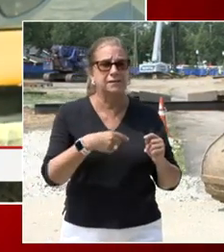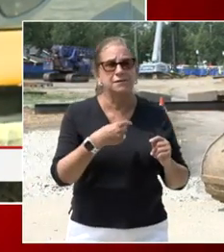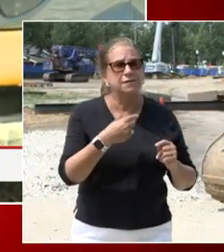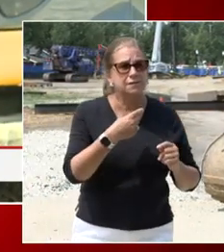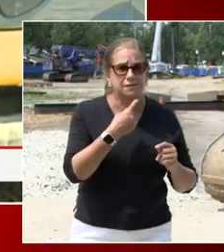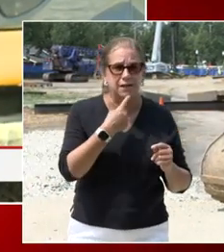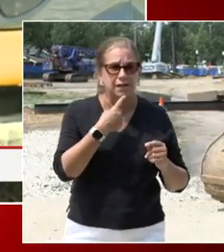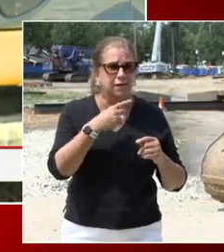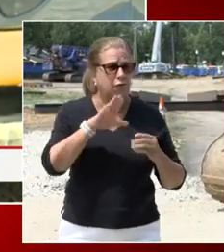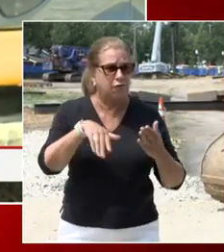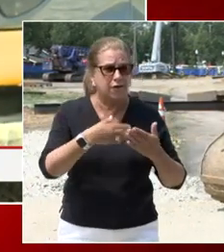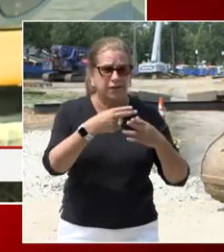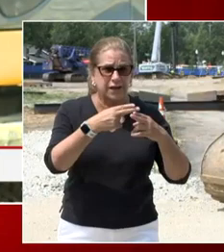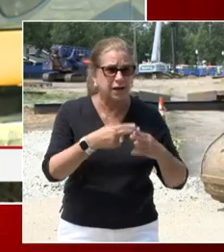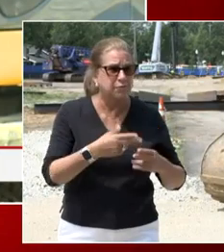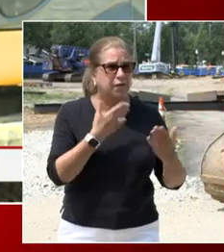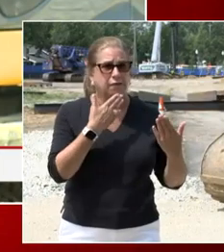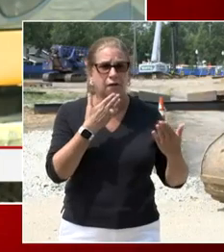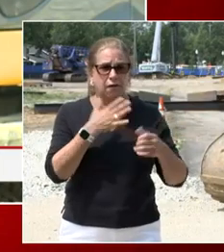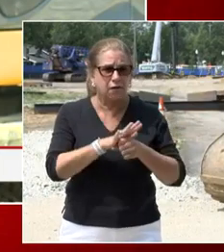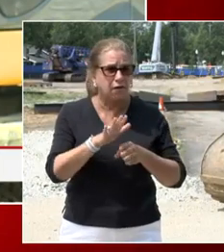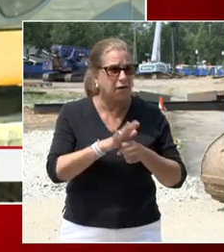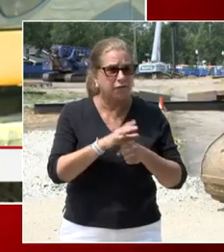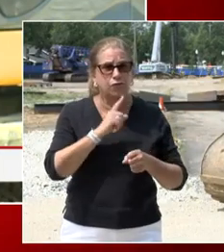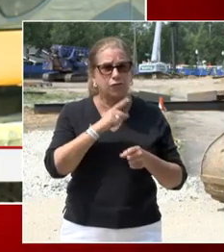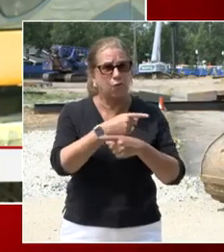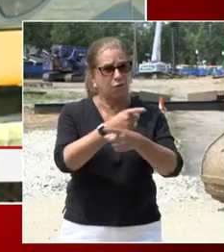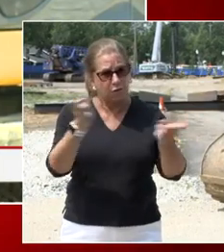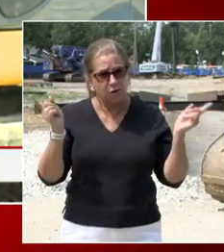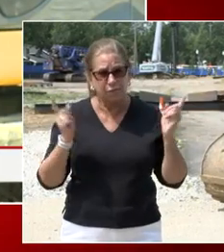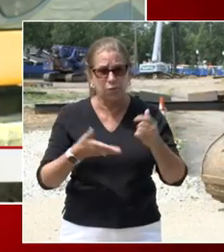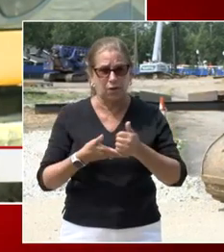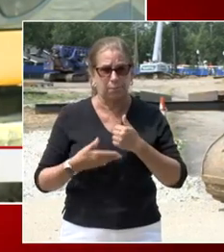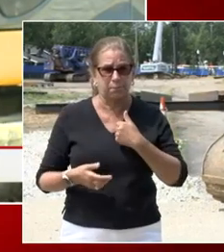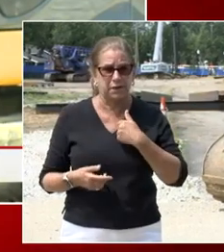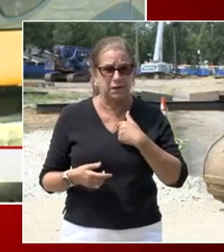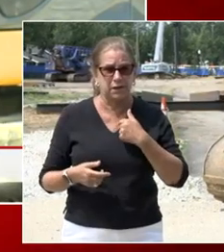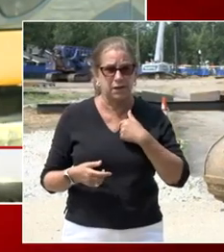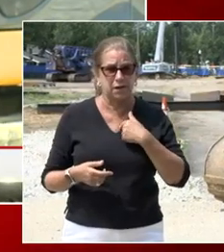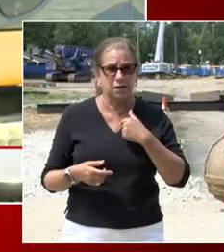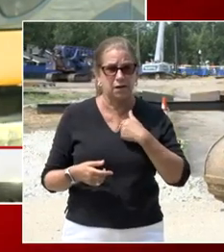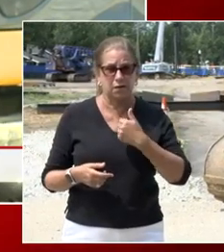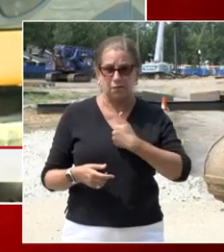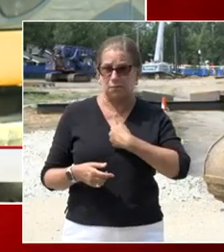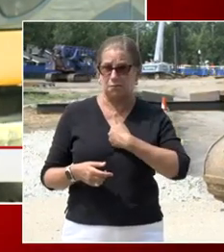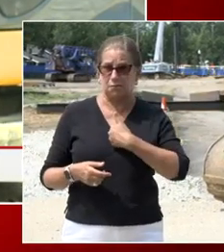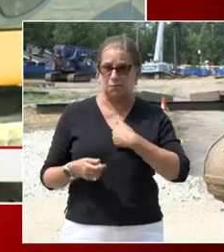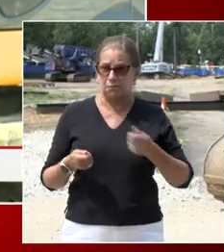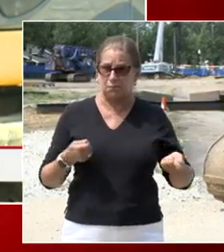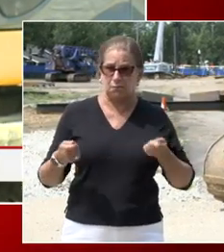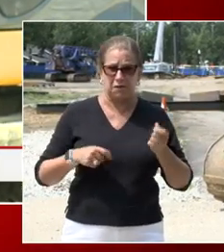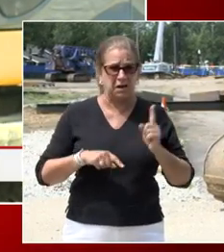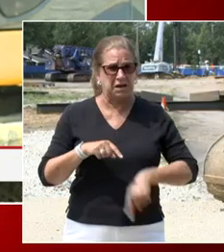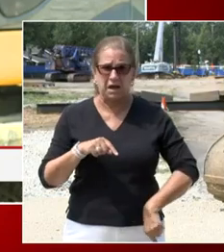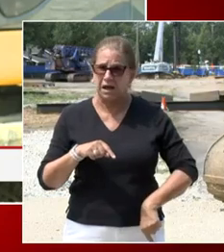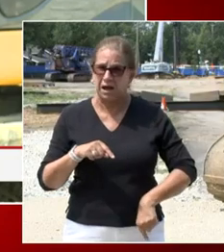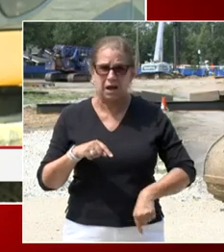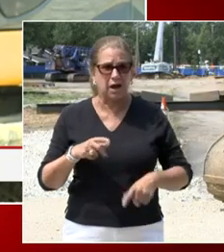had a psychiatrist, I wasn't doing a good job of running my own life. About to lose my house, my car, my wife,